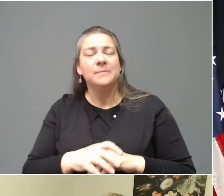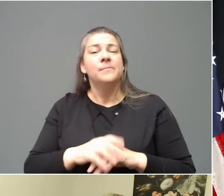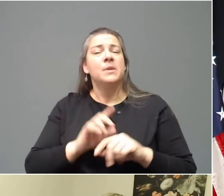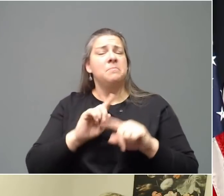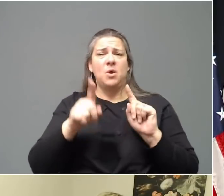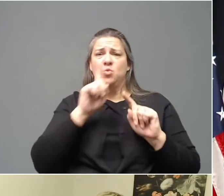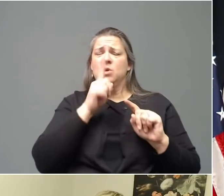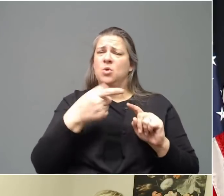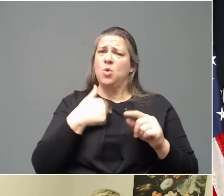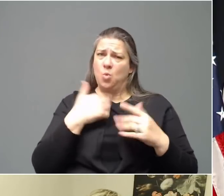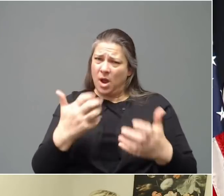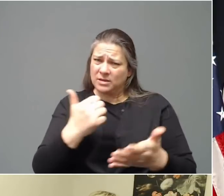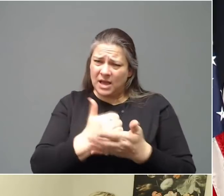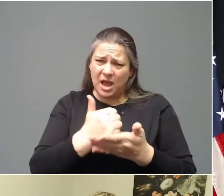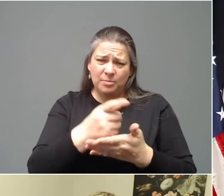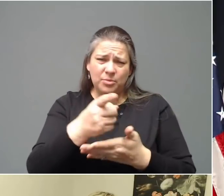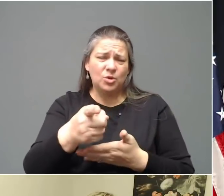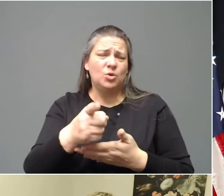that you need.